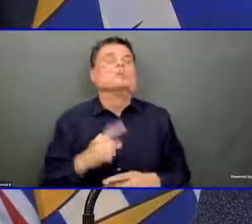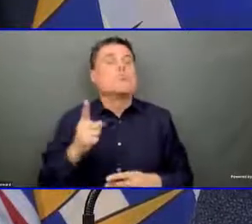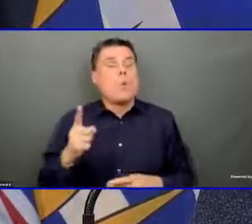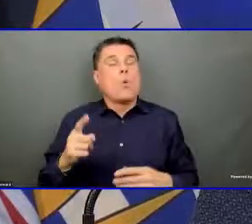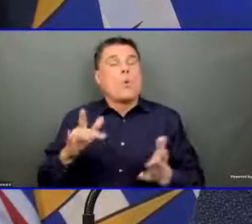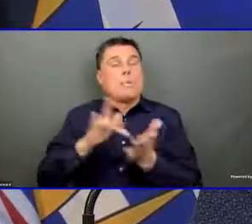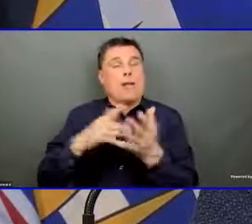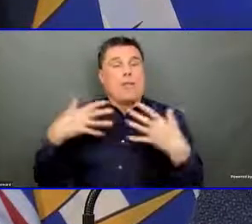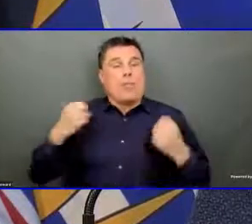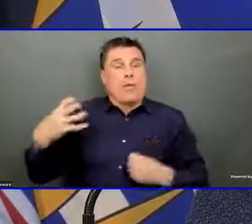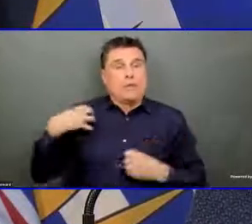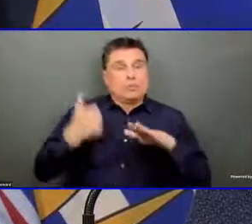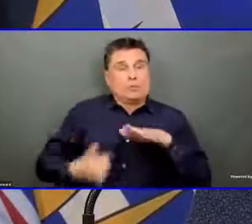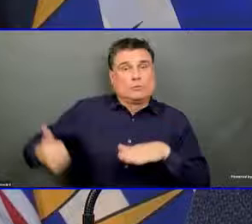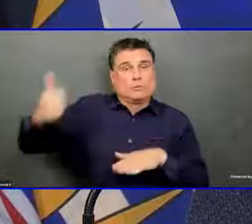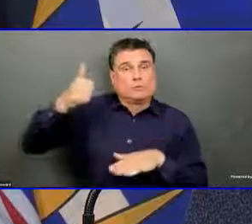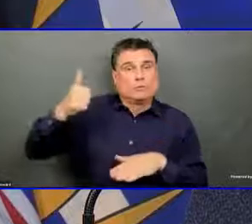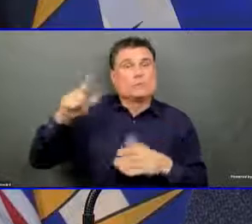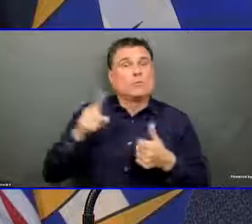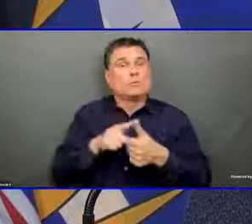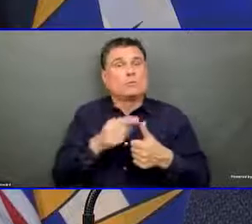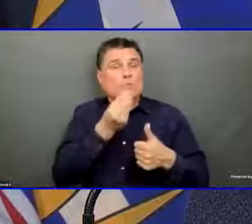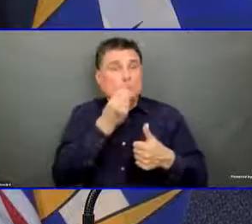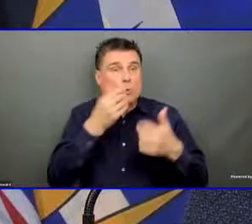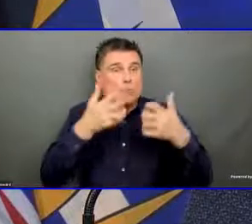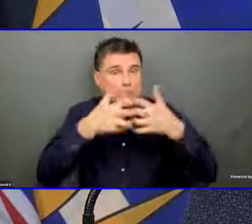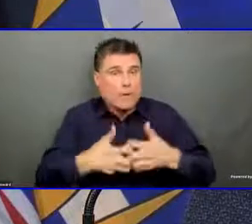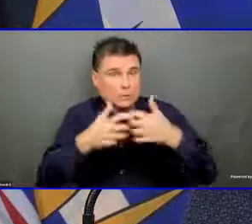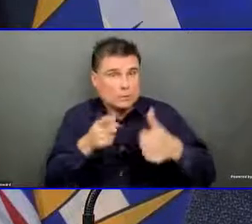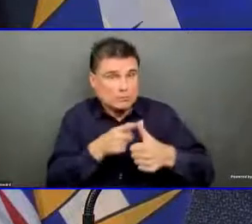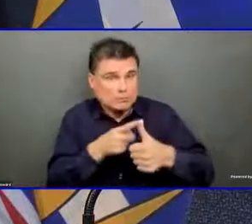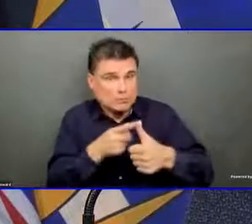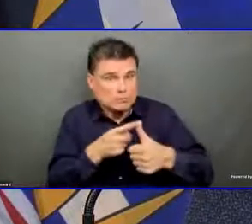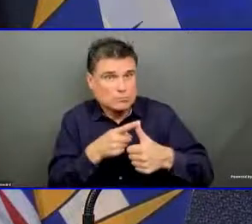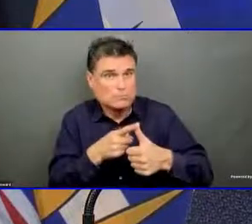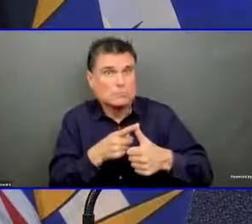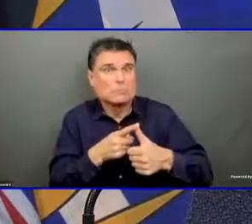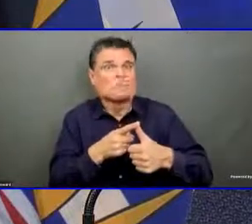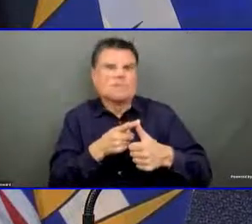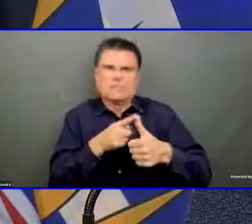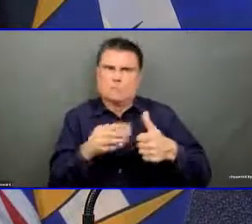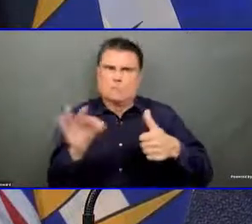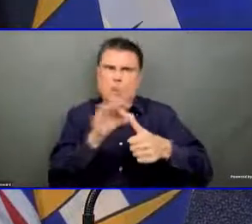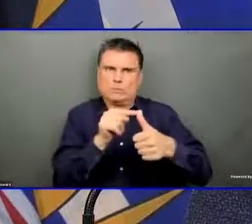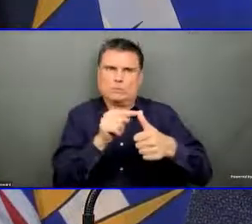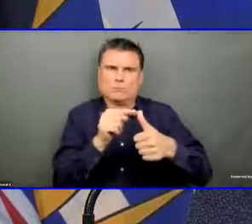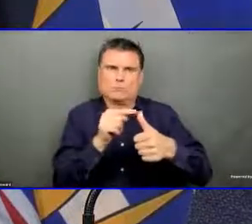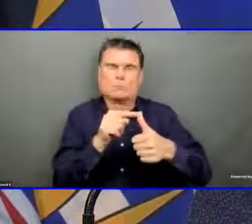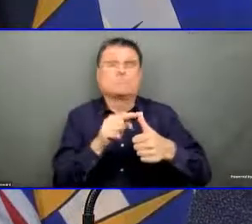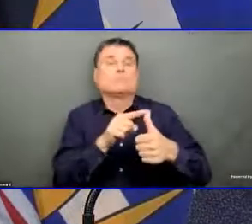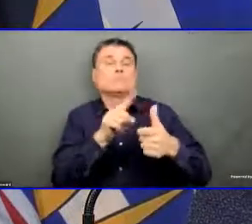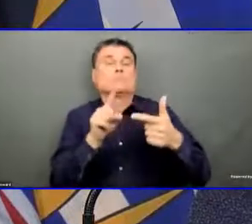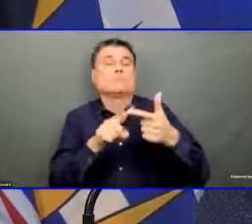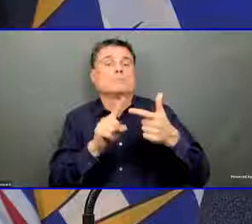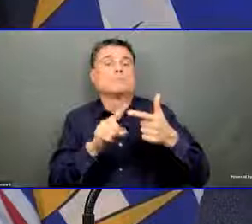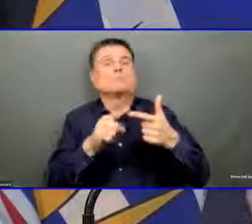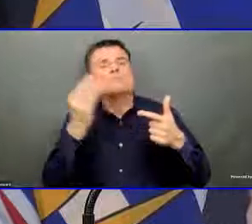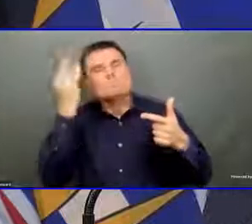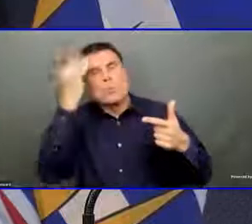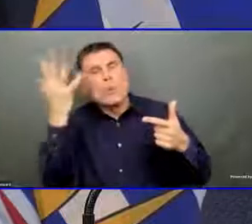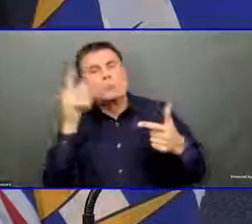are high-risk industries. We're looking at some of the large industrial camps where we have people by